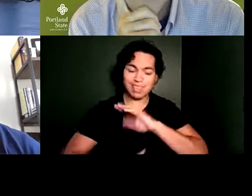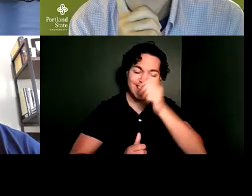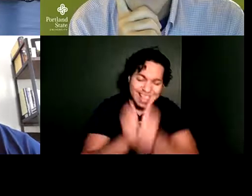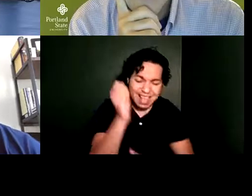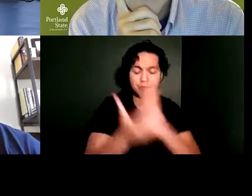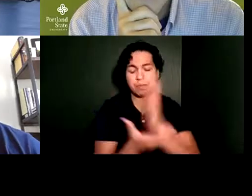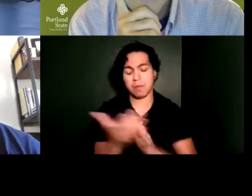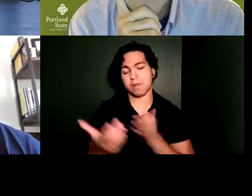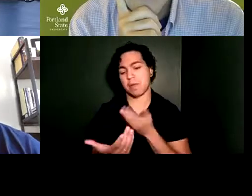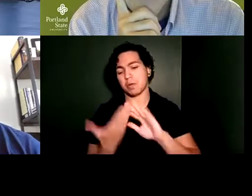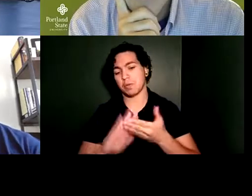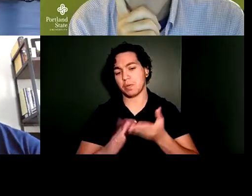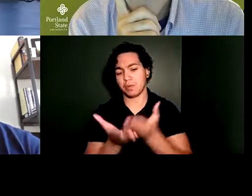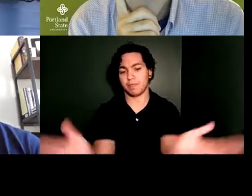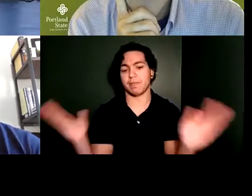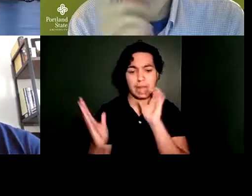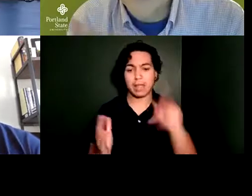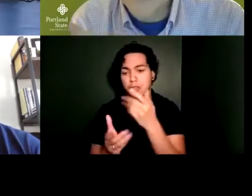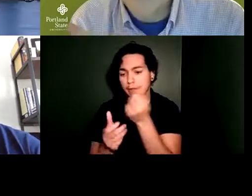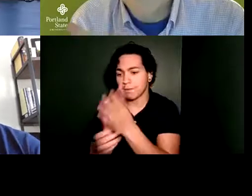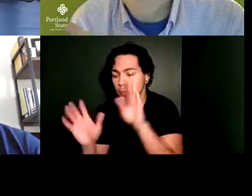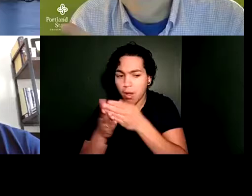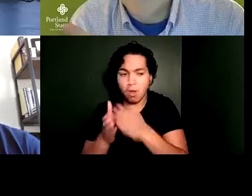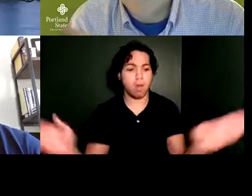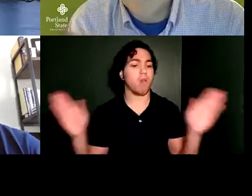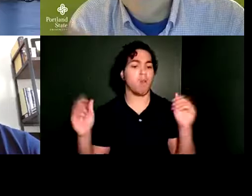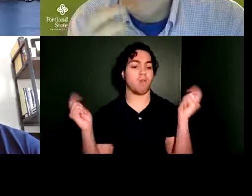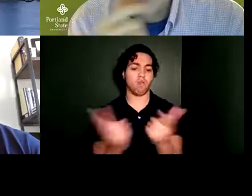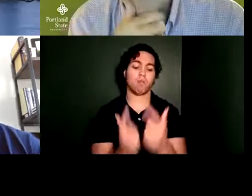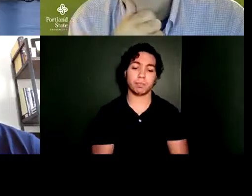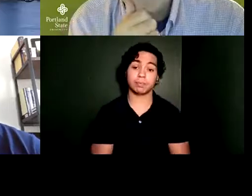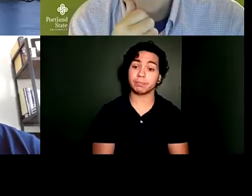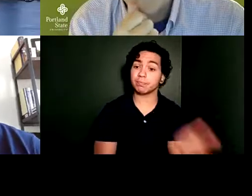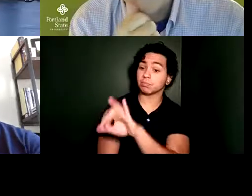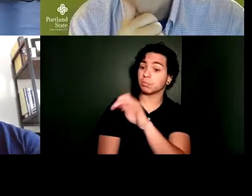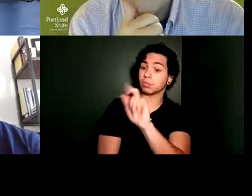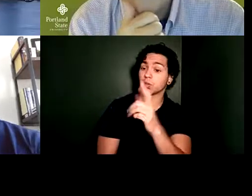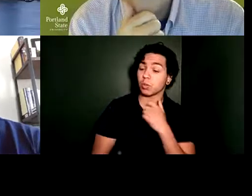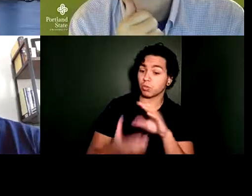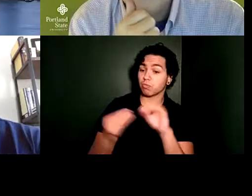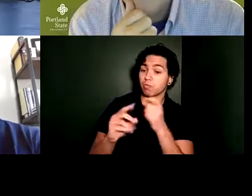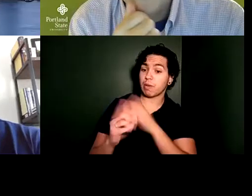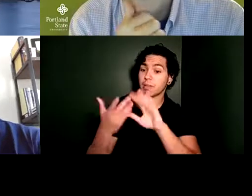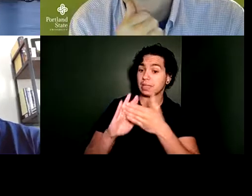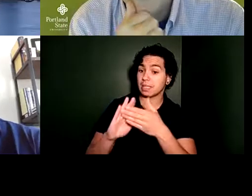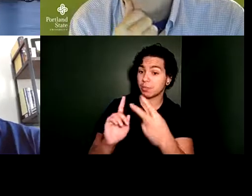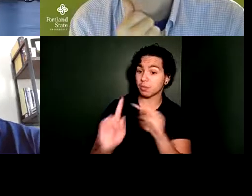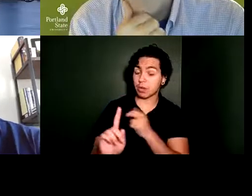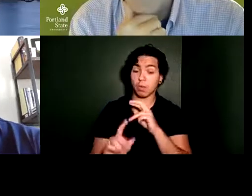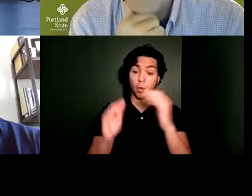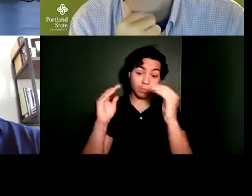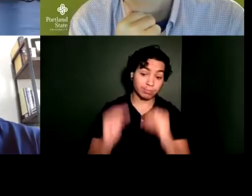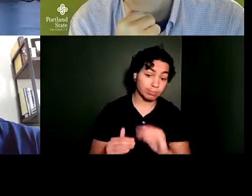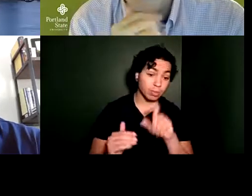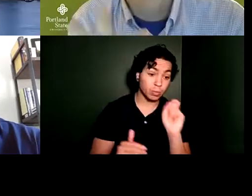that we're serving. Okay. Joel, do you have any thing you want to say from the city perspective, or we can move to another